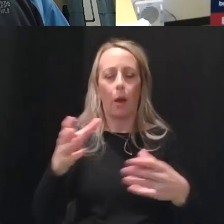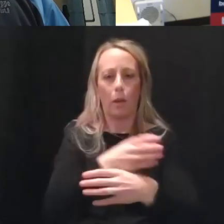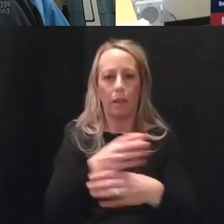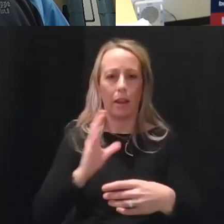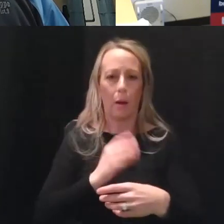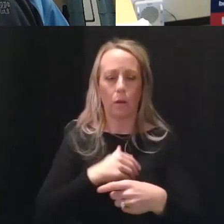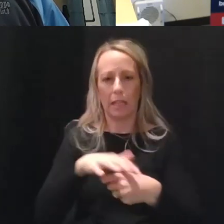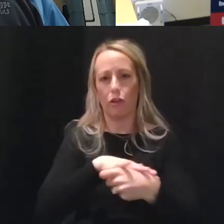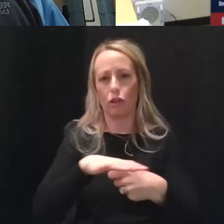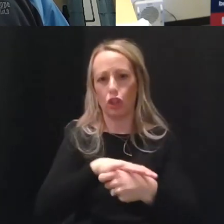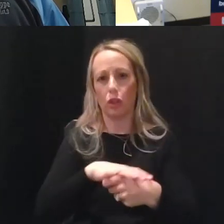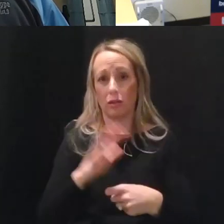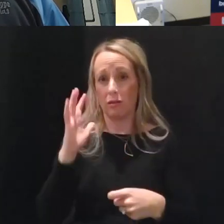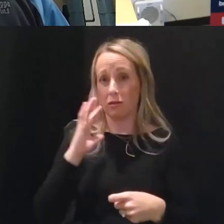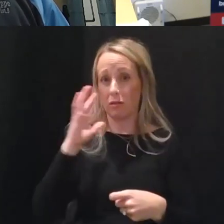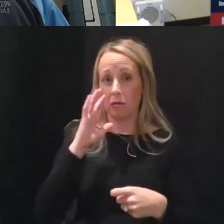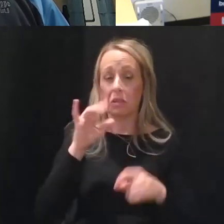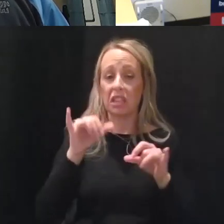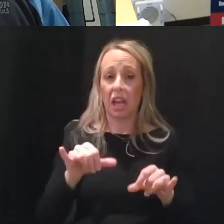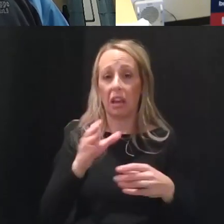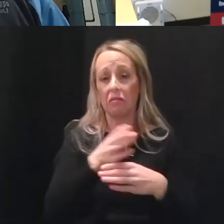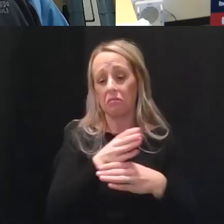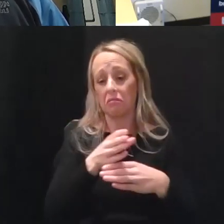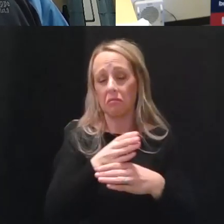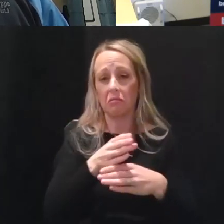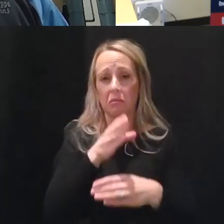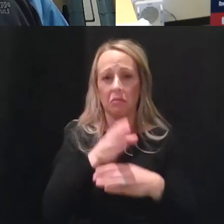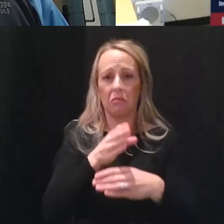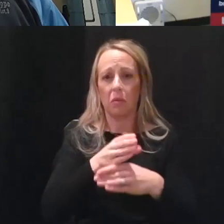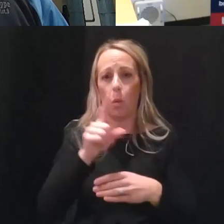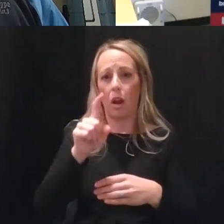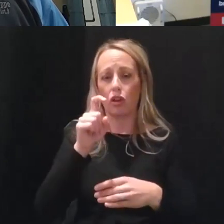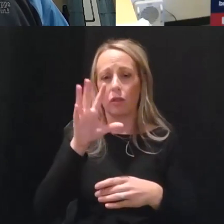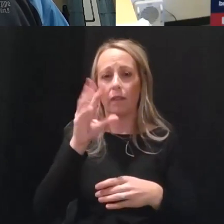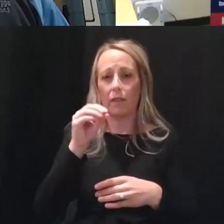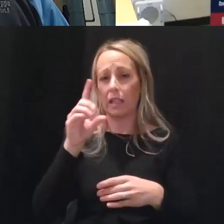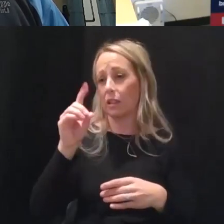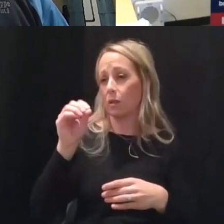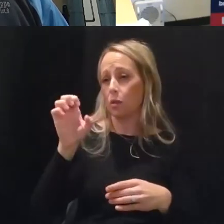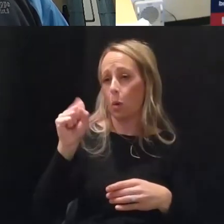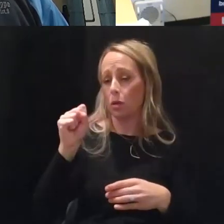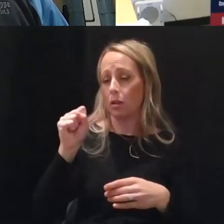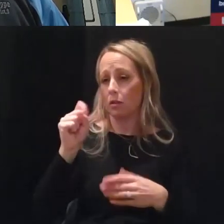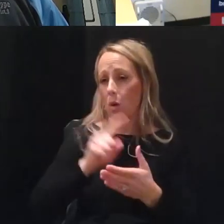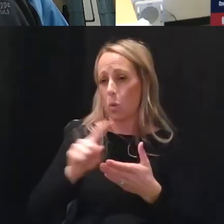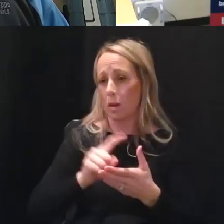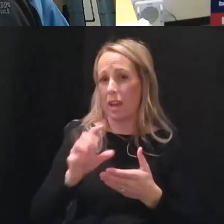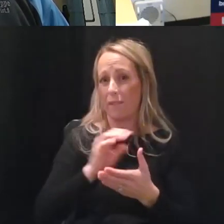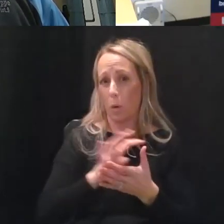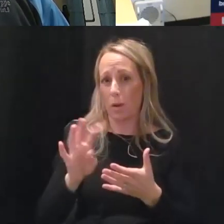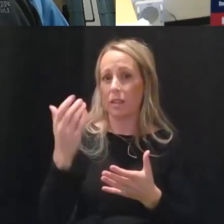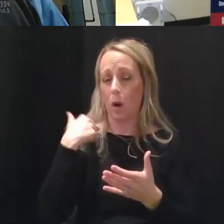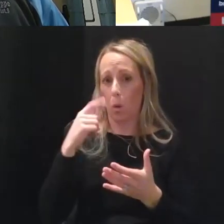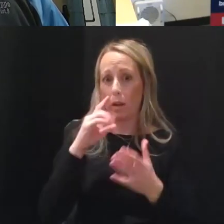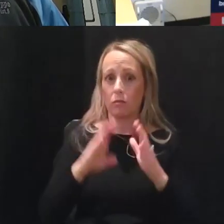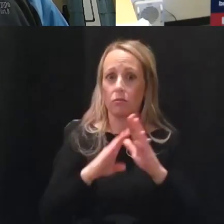territory. We were staying in the mid 100, like 150 doses a week. And about 4 weeks ago, we spiked up to well